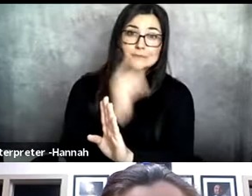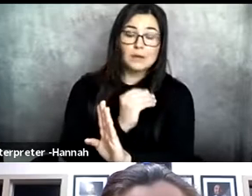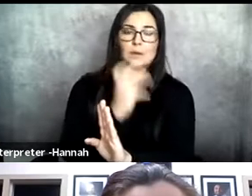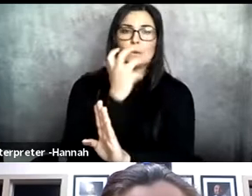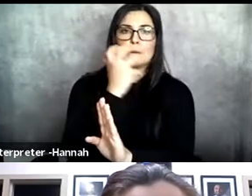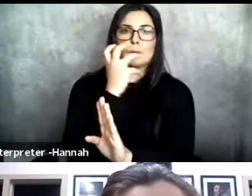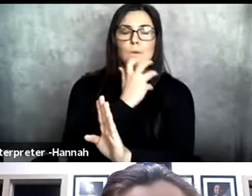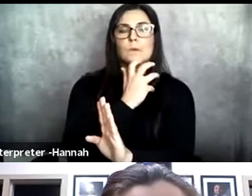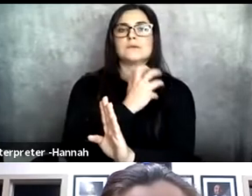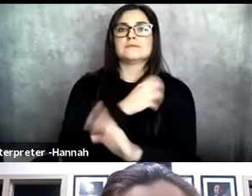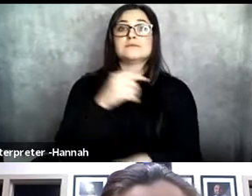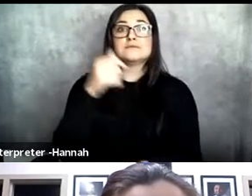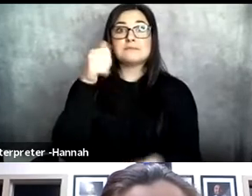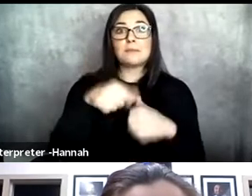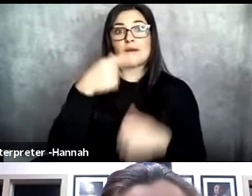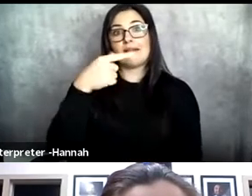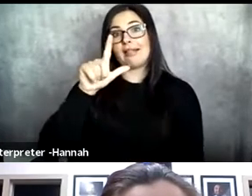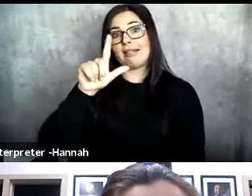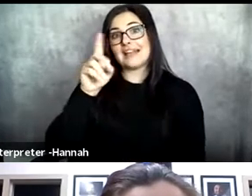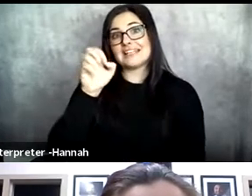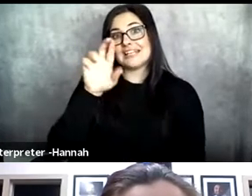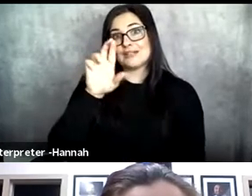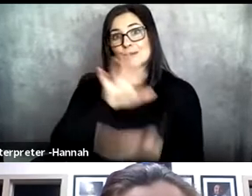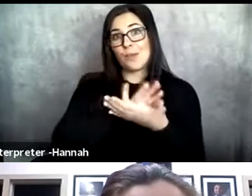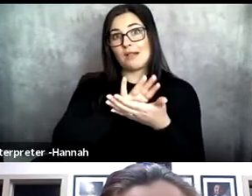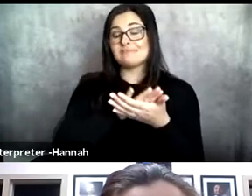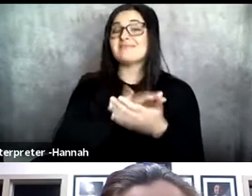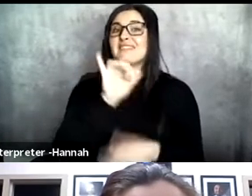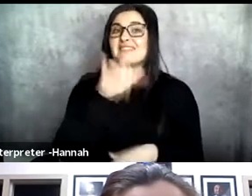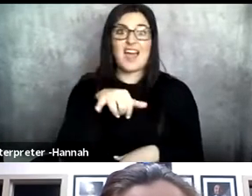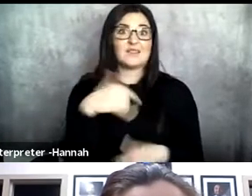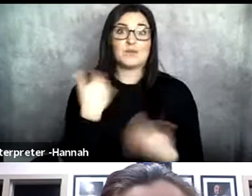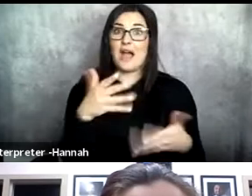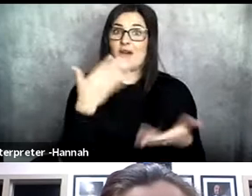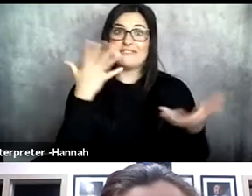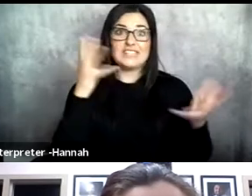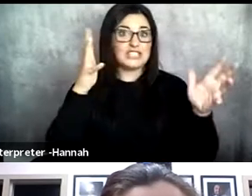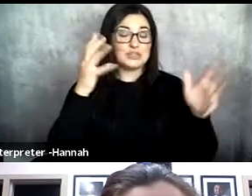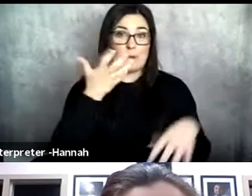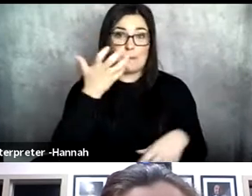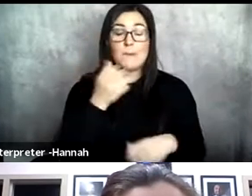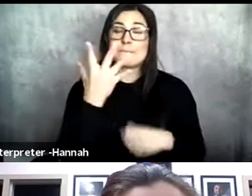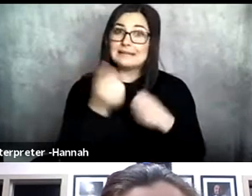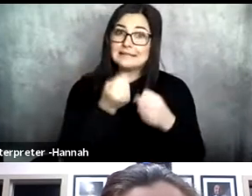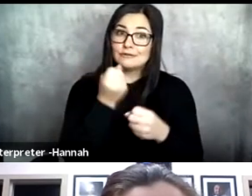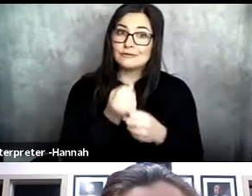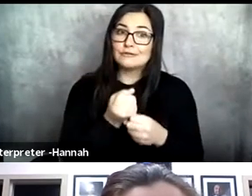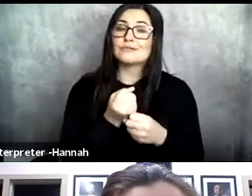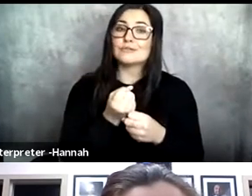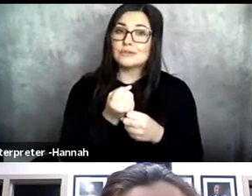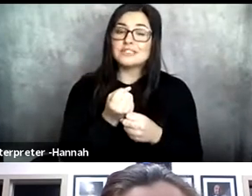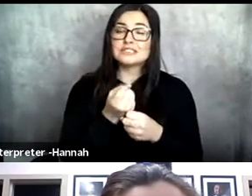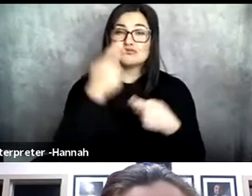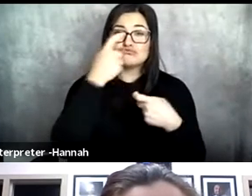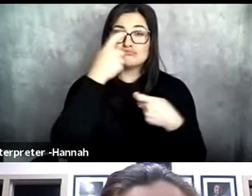Going back to gladiator school. I mean, that tells it all. That's years of